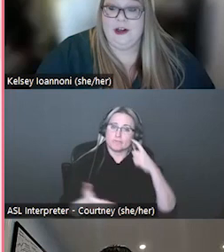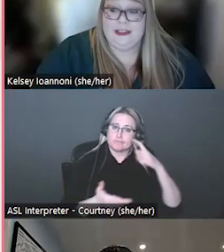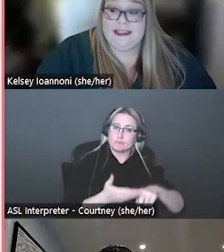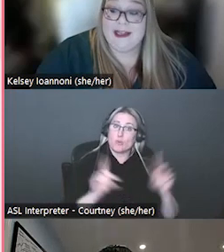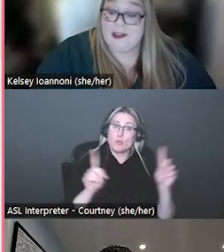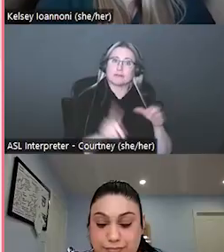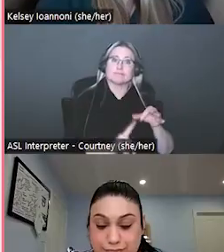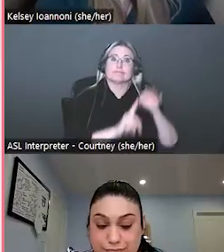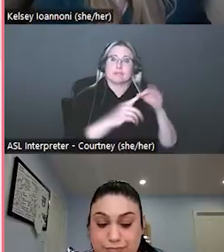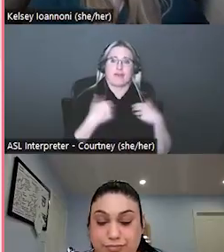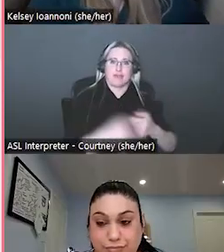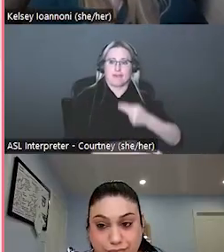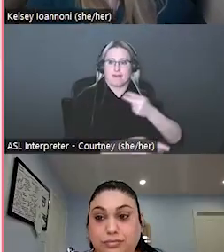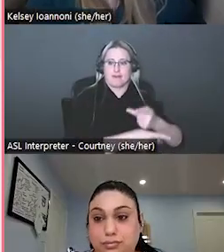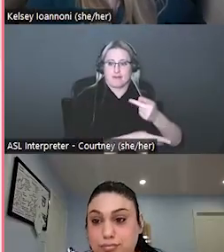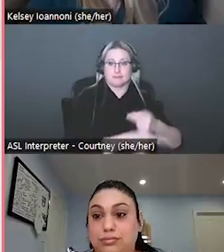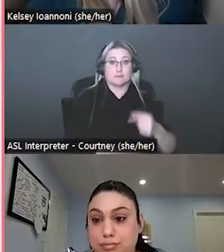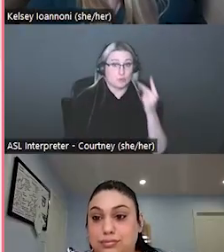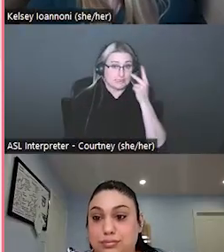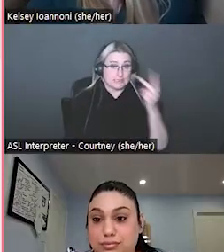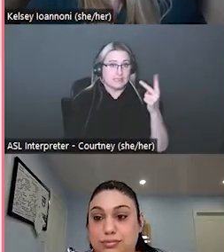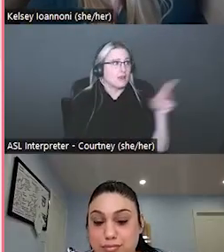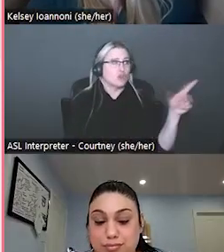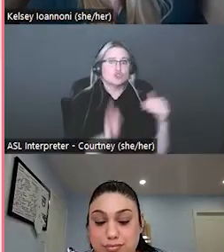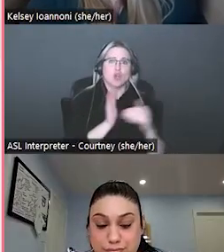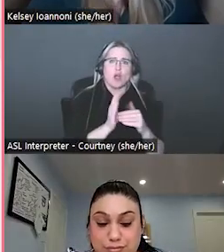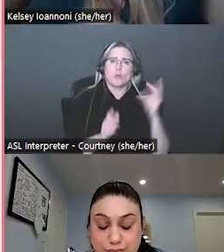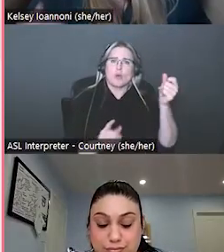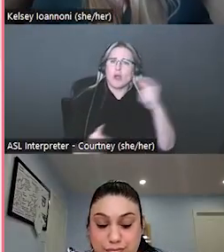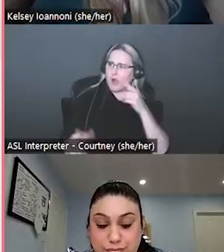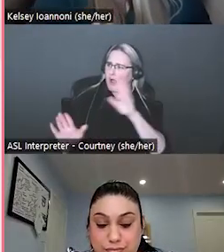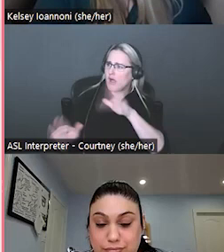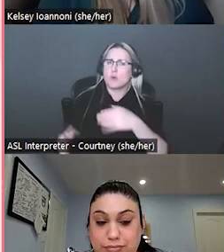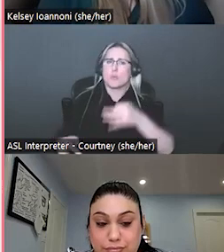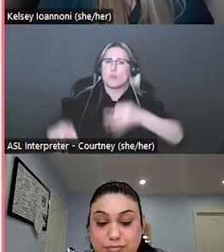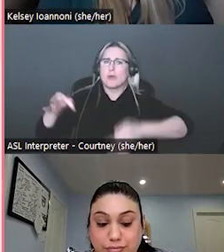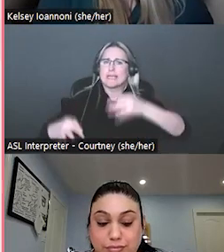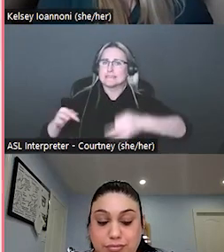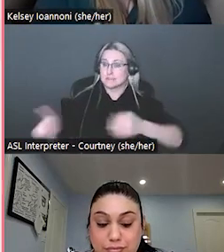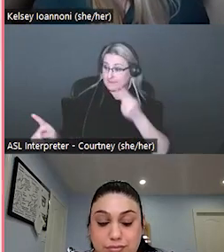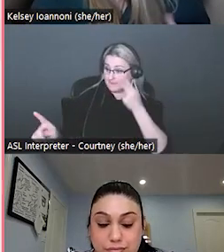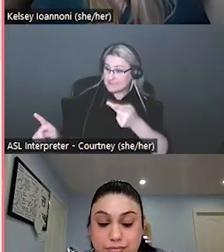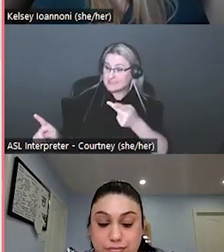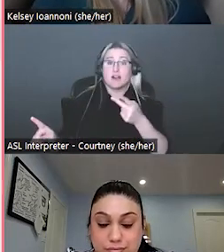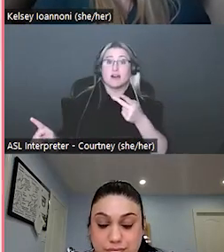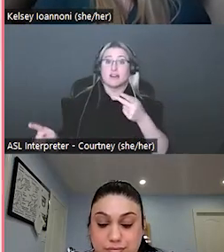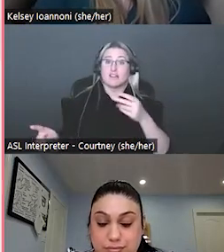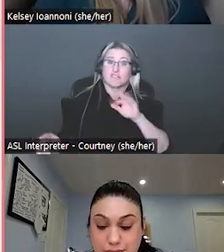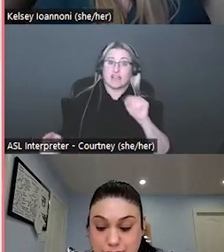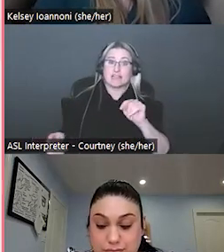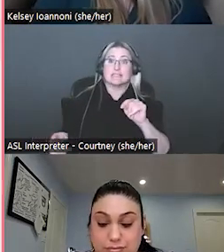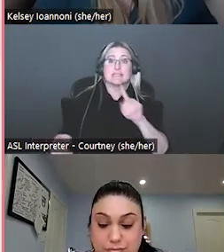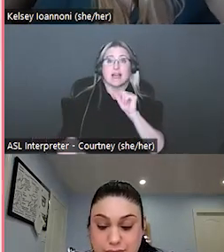You know, you see Sally's doctor immediately jump to a discussion around her weight, that visibility of her fatness versus her actual